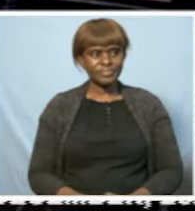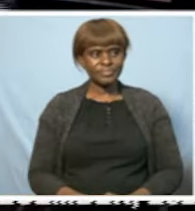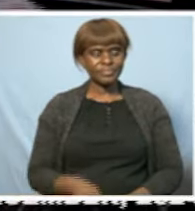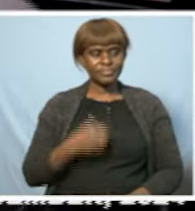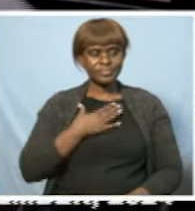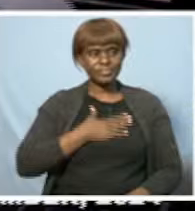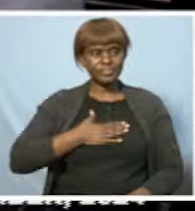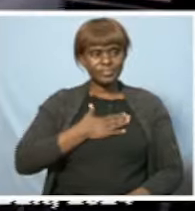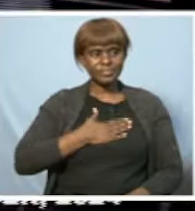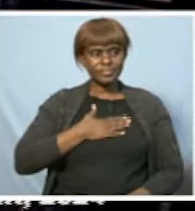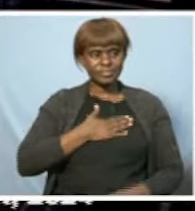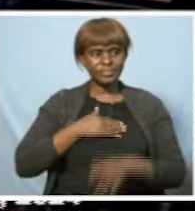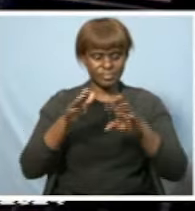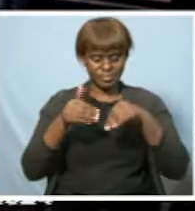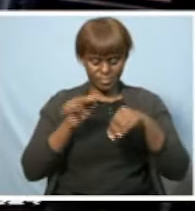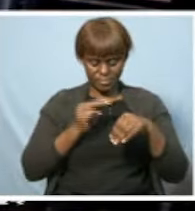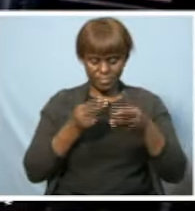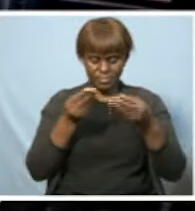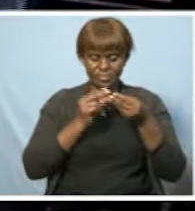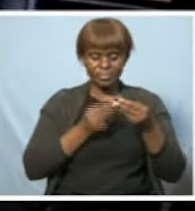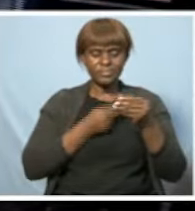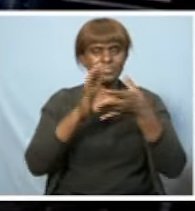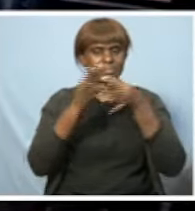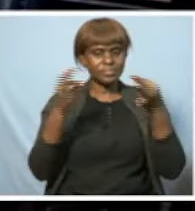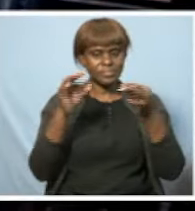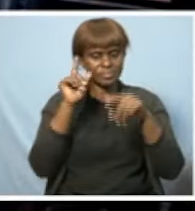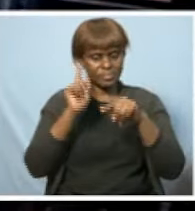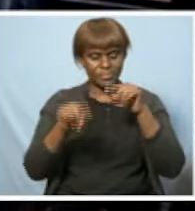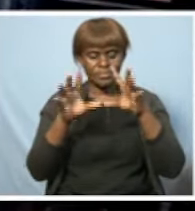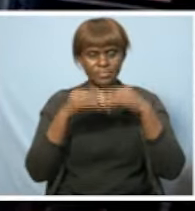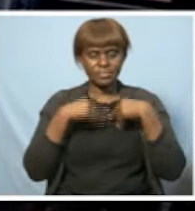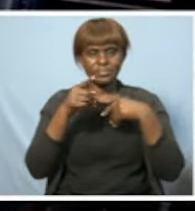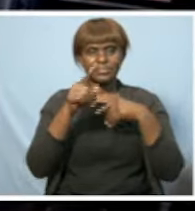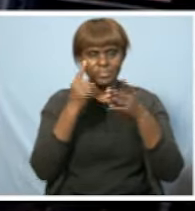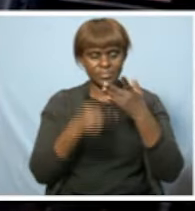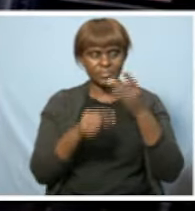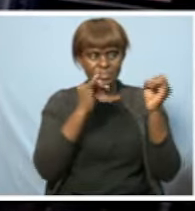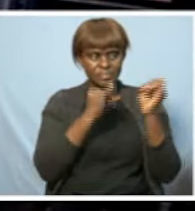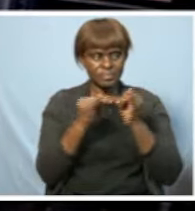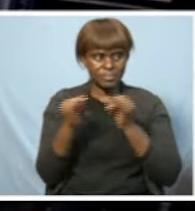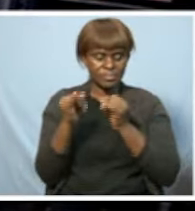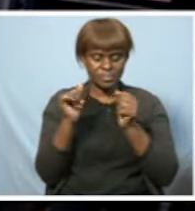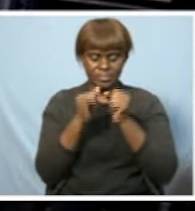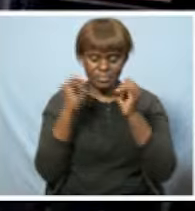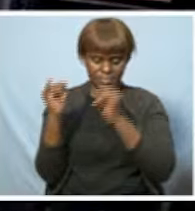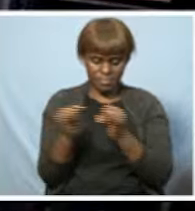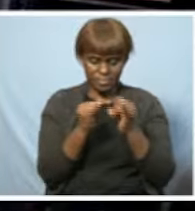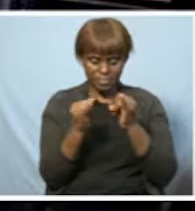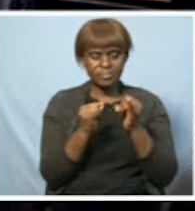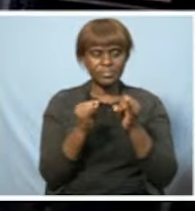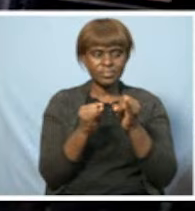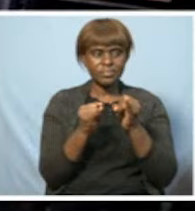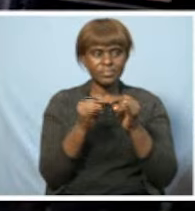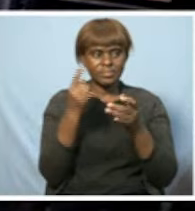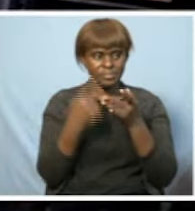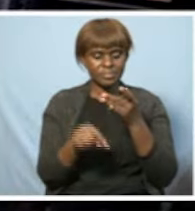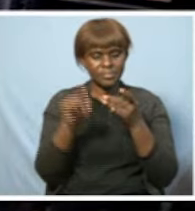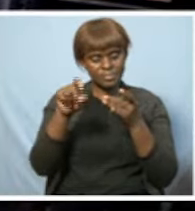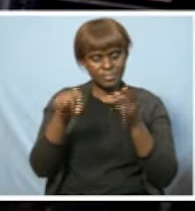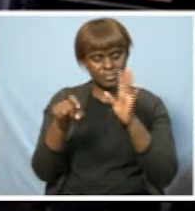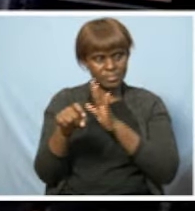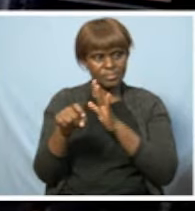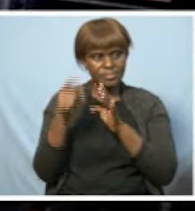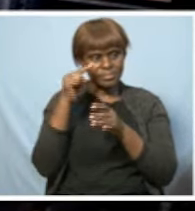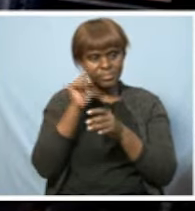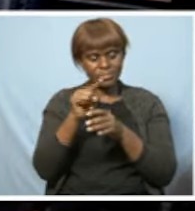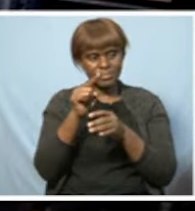avoid giving us a lot of stories. We will not adhere to that. Implementation, and the implementation on time is what is needed. For the